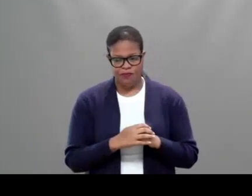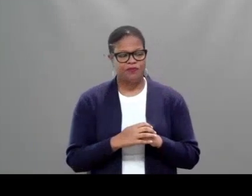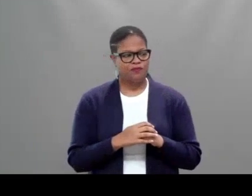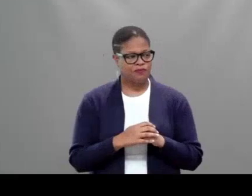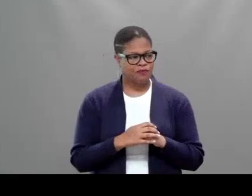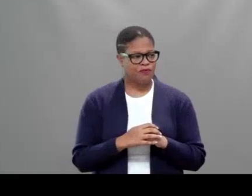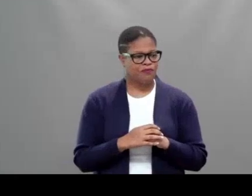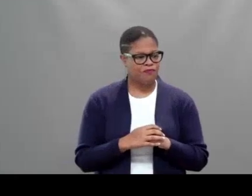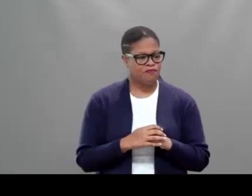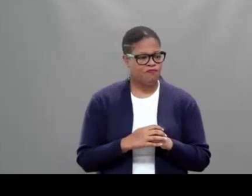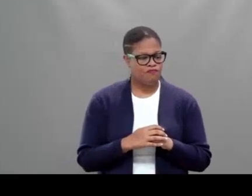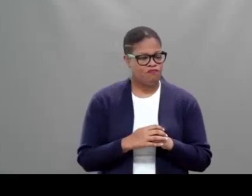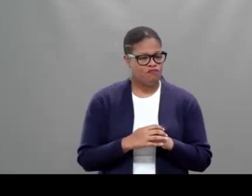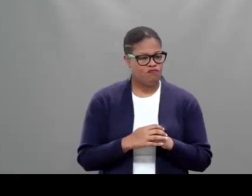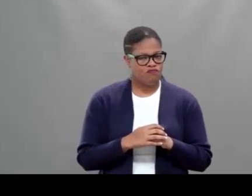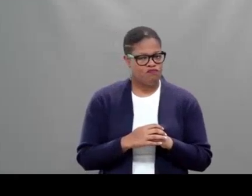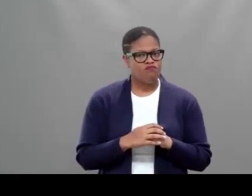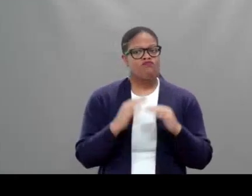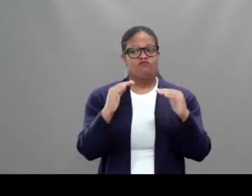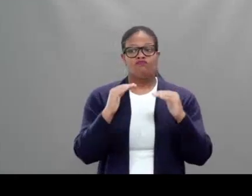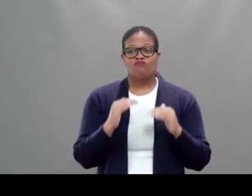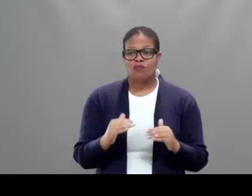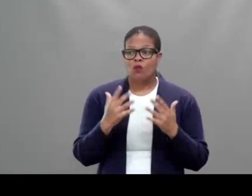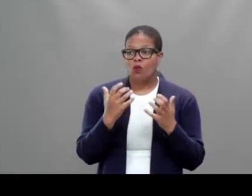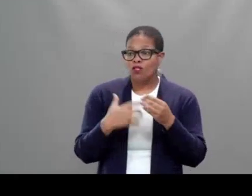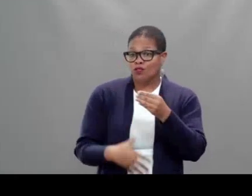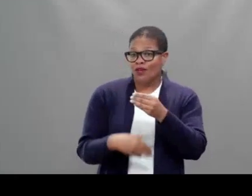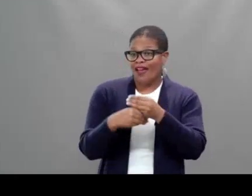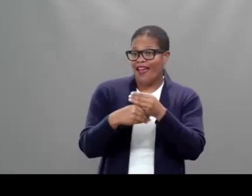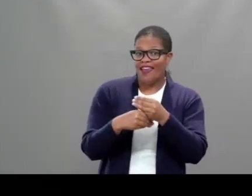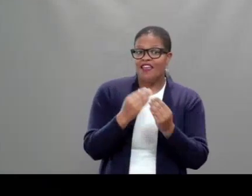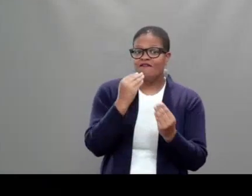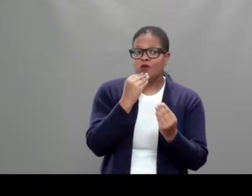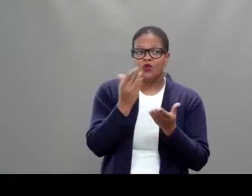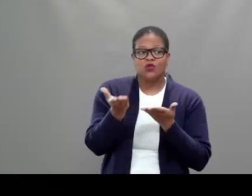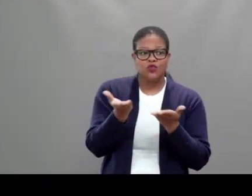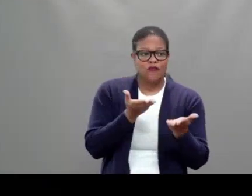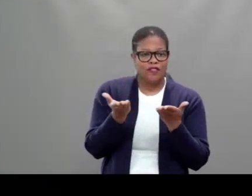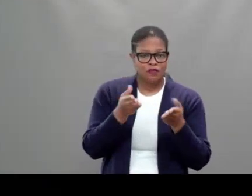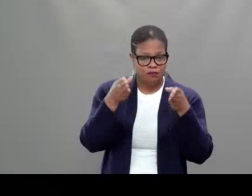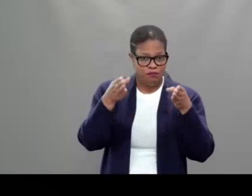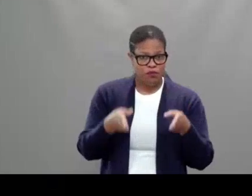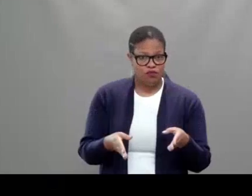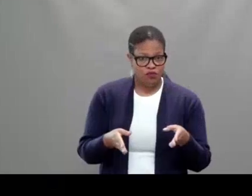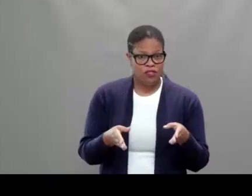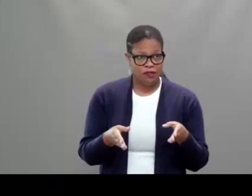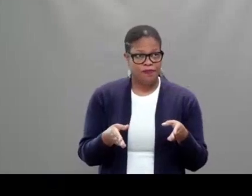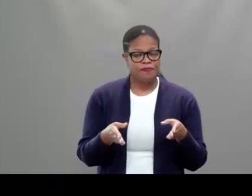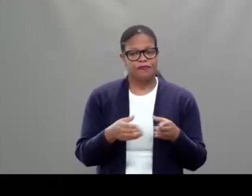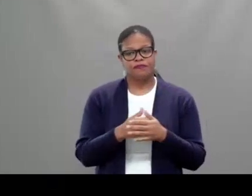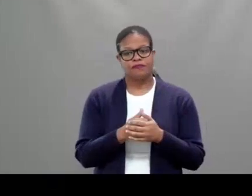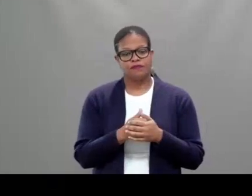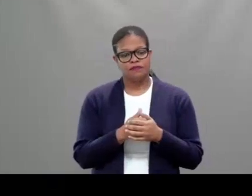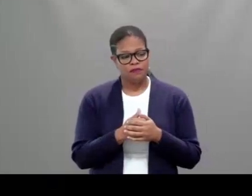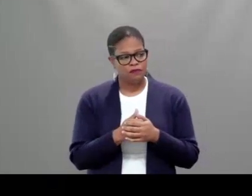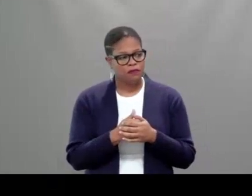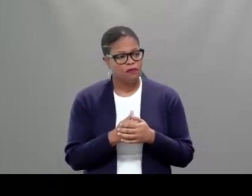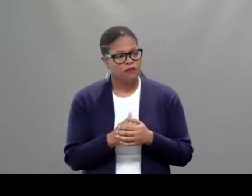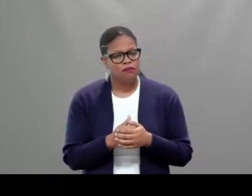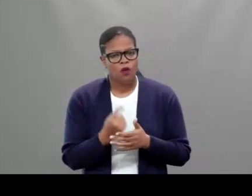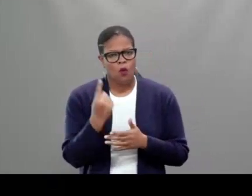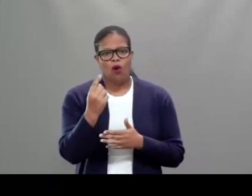We're looking to add a food service person because one of our food